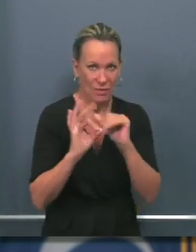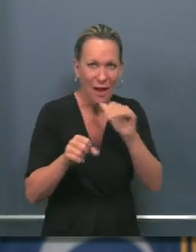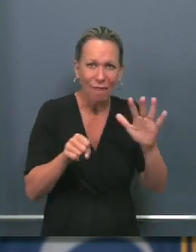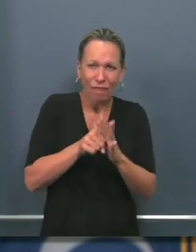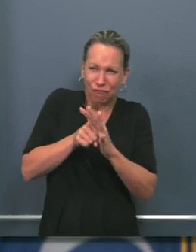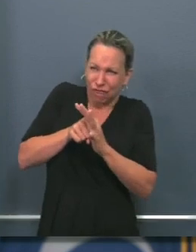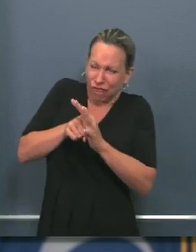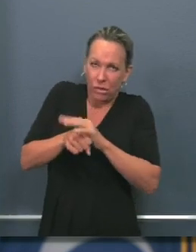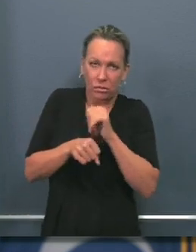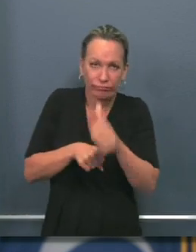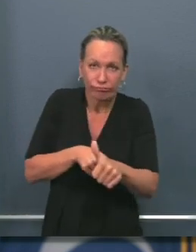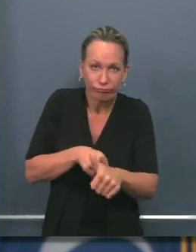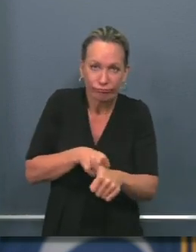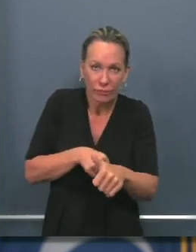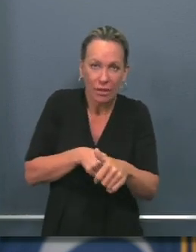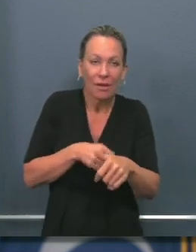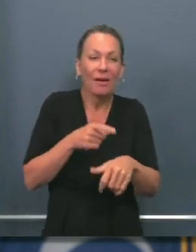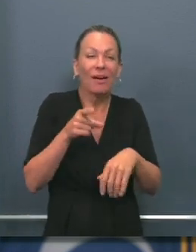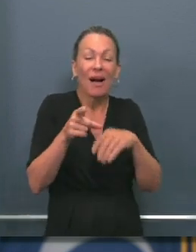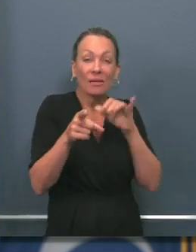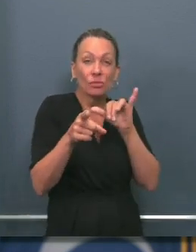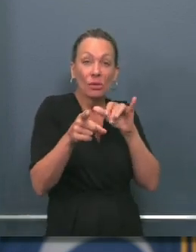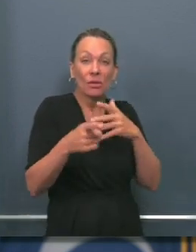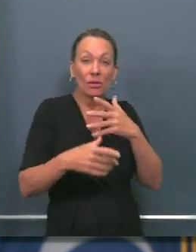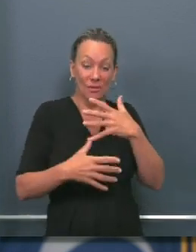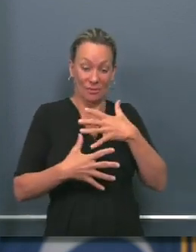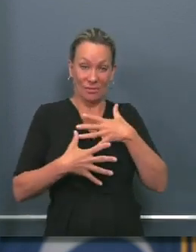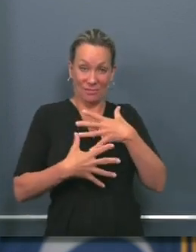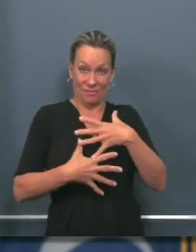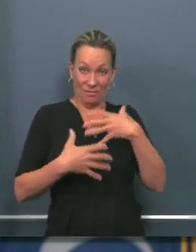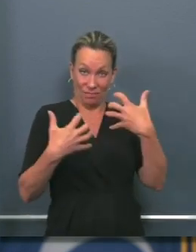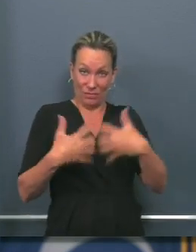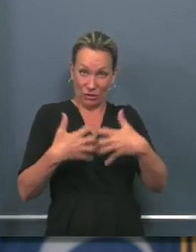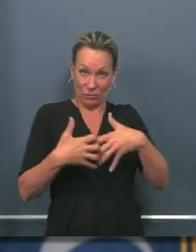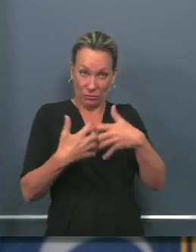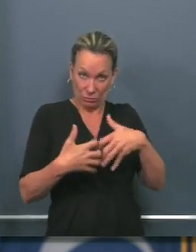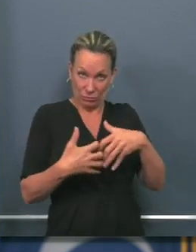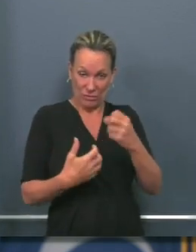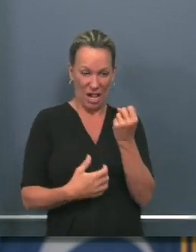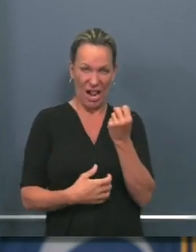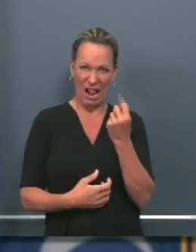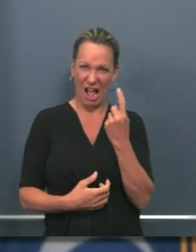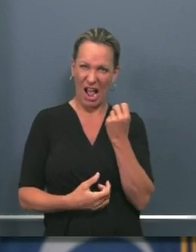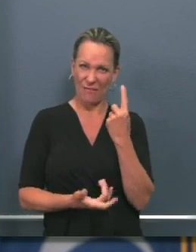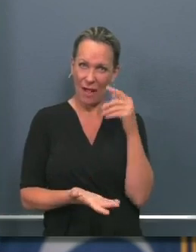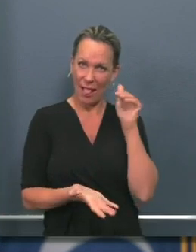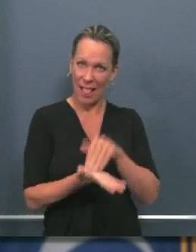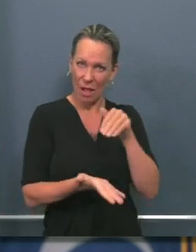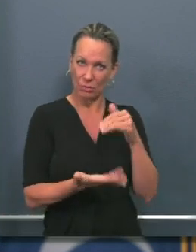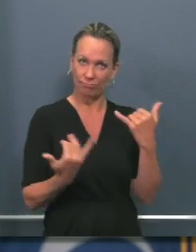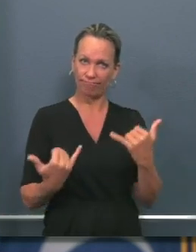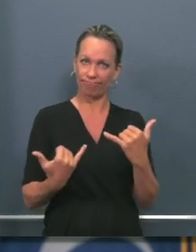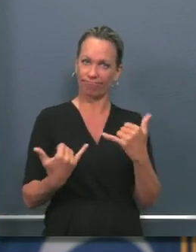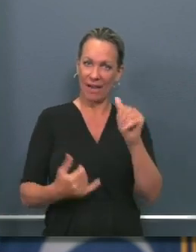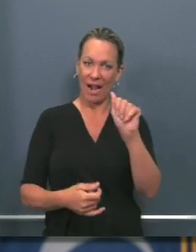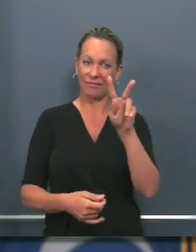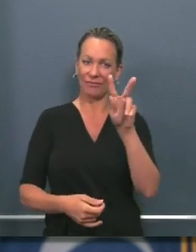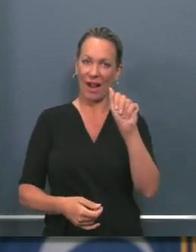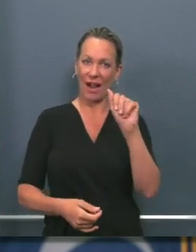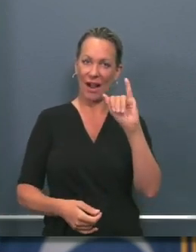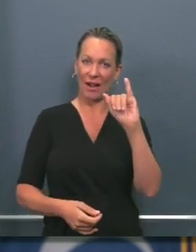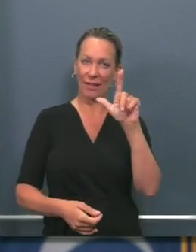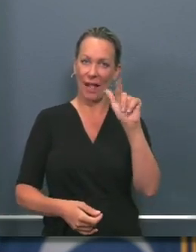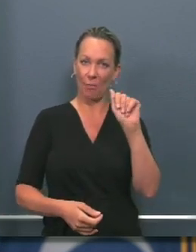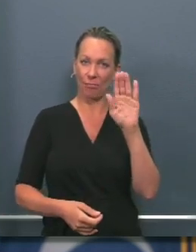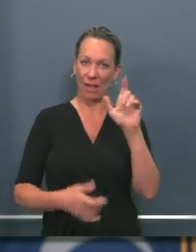11,000 ventilators that are available just in our hospital system alone. That doesn't include the state's share. So again, all of these numbers are